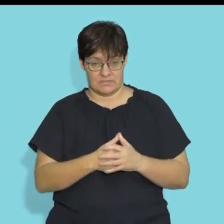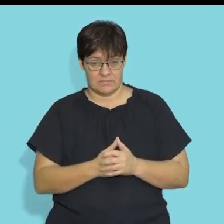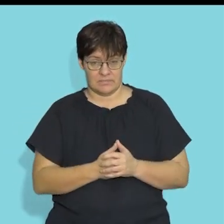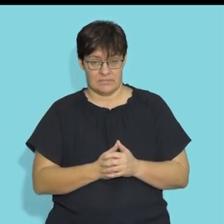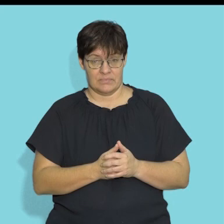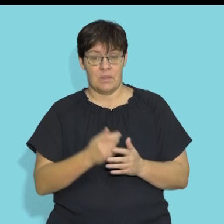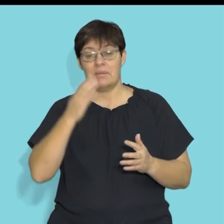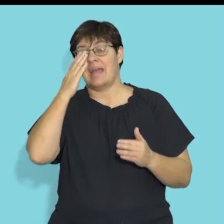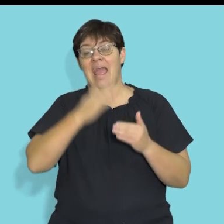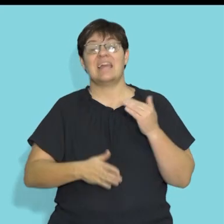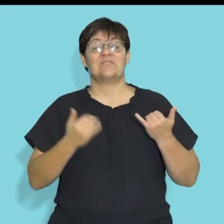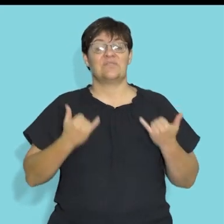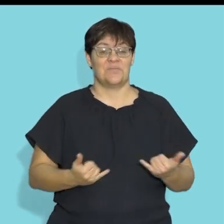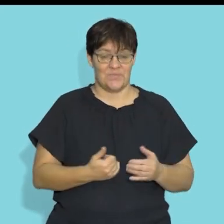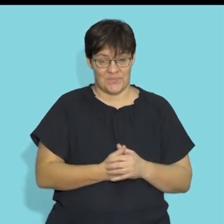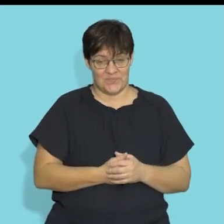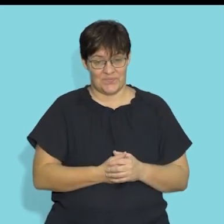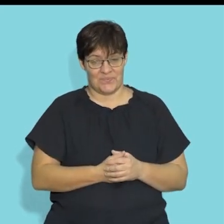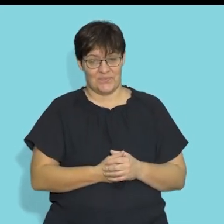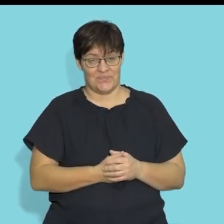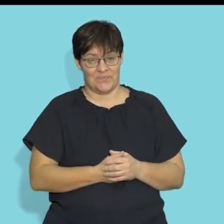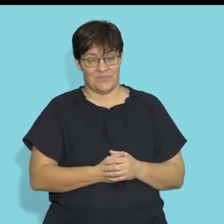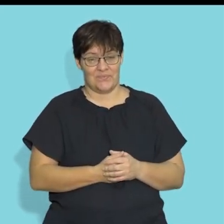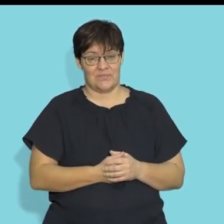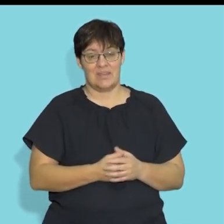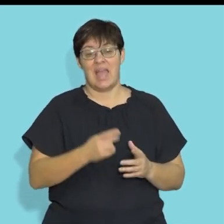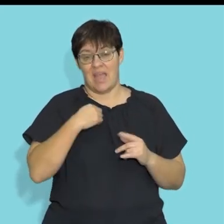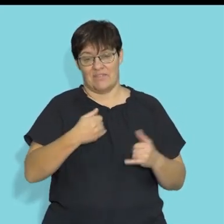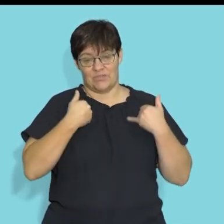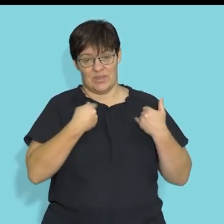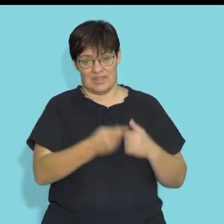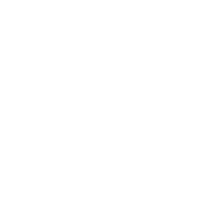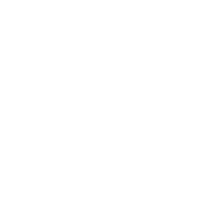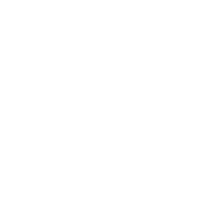us to the end of this session. Have a good one.